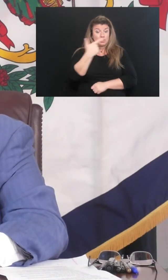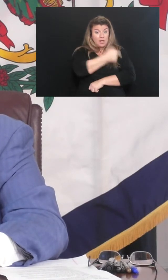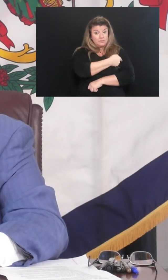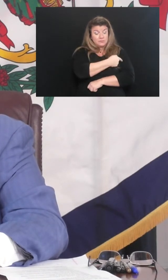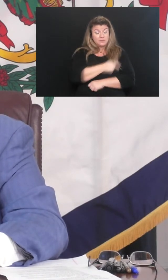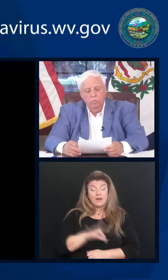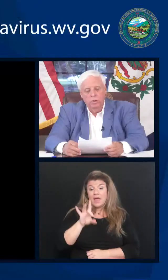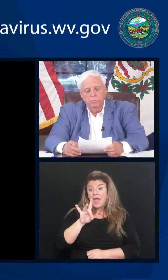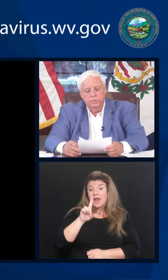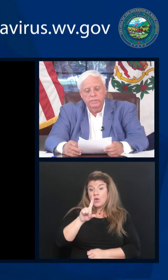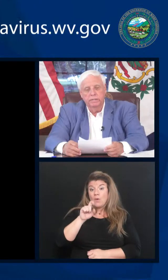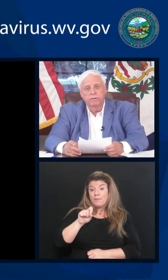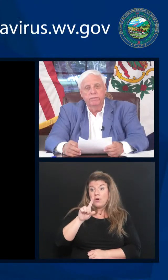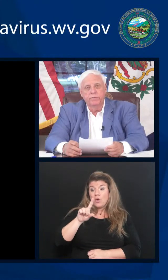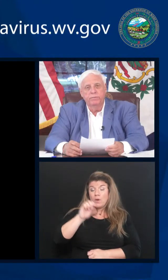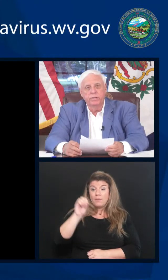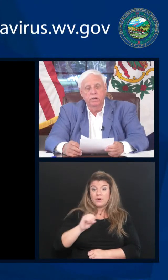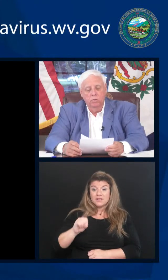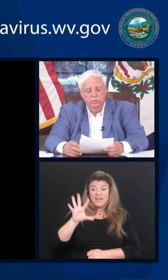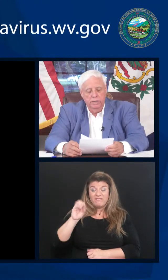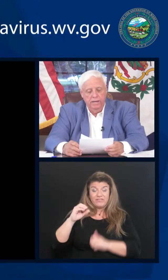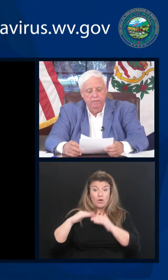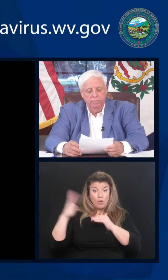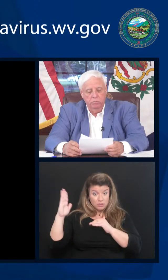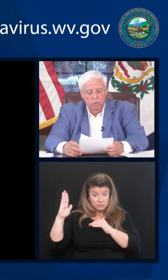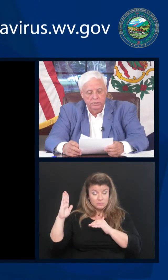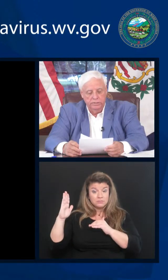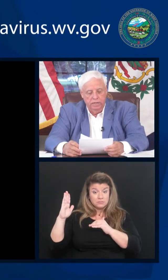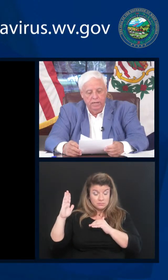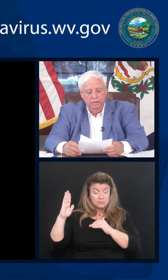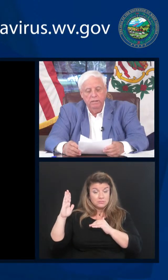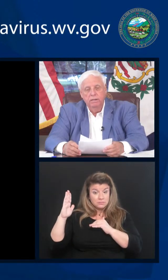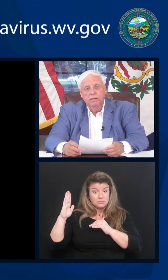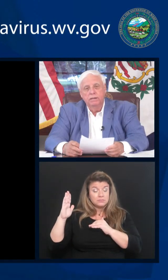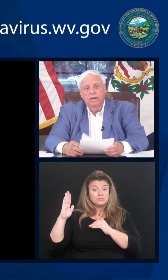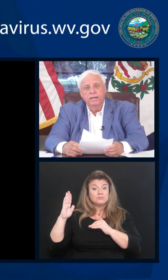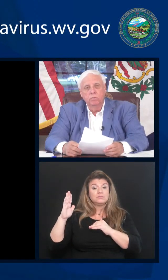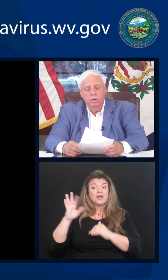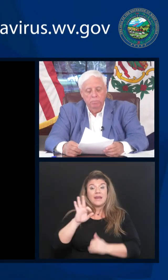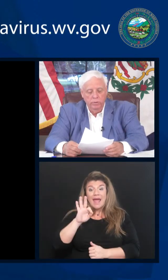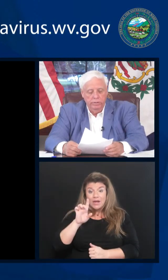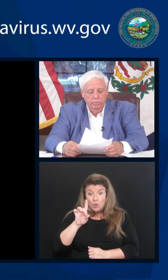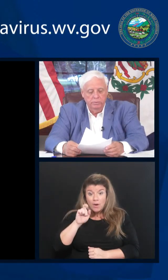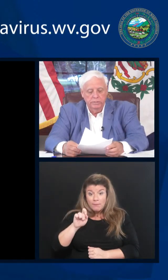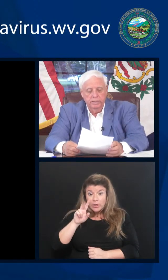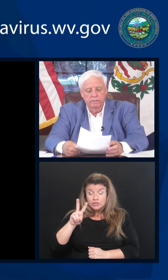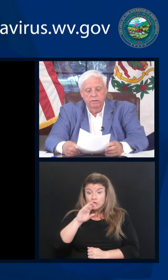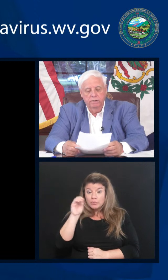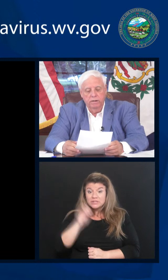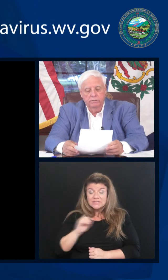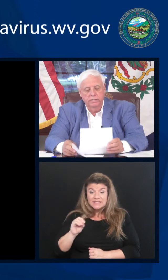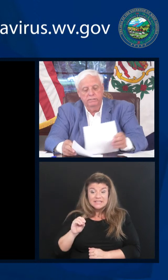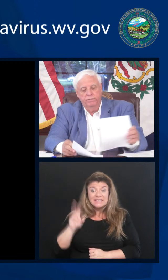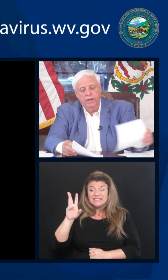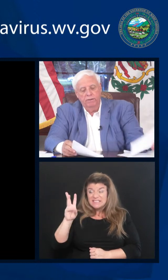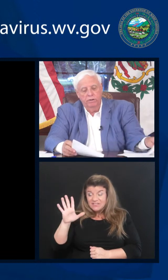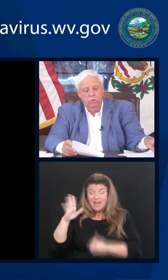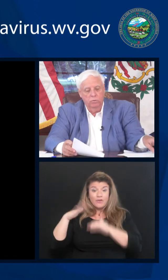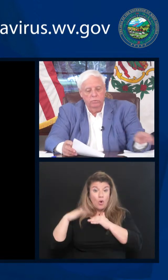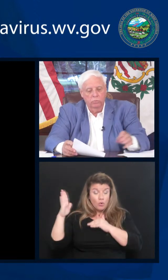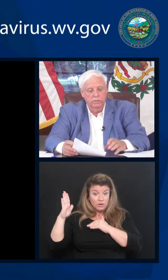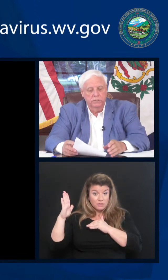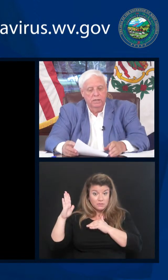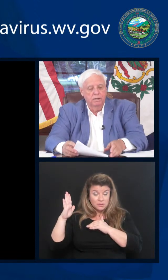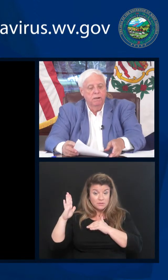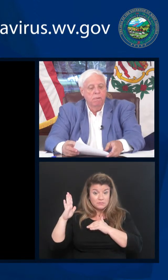have 81.1% of the 50 and older that have one shot, and 91.2% that are 65 and older